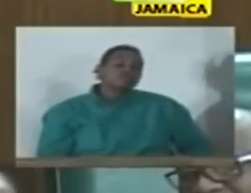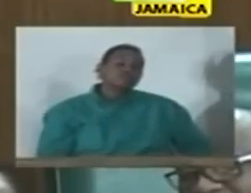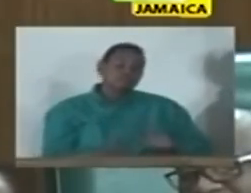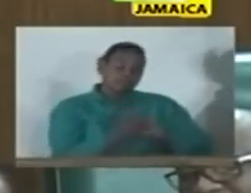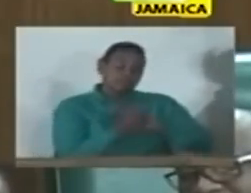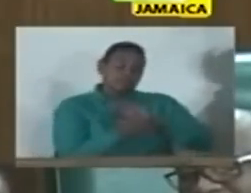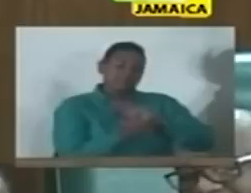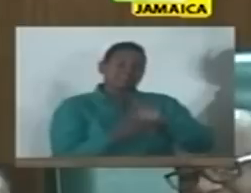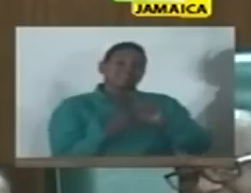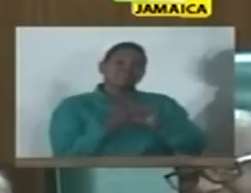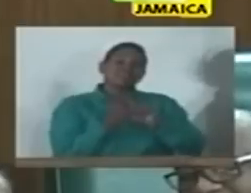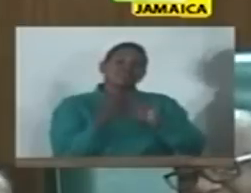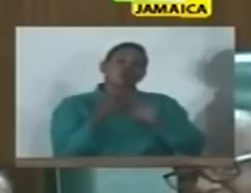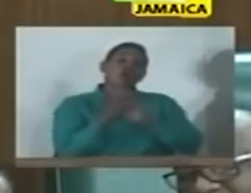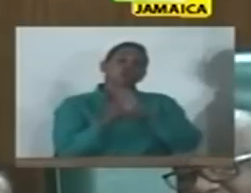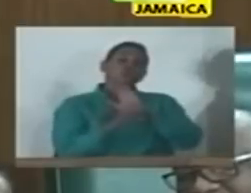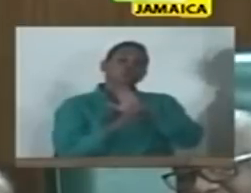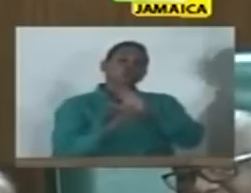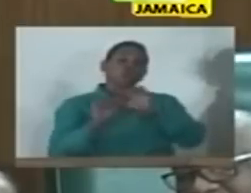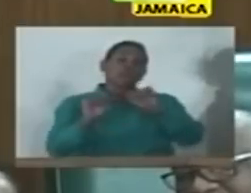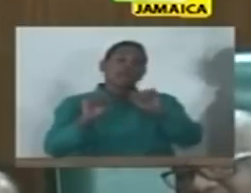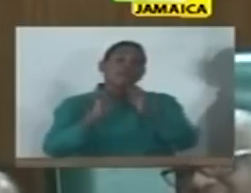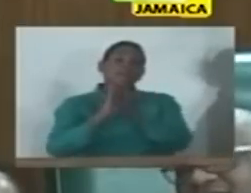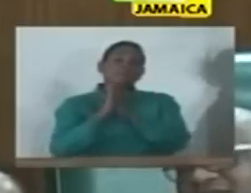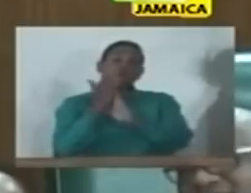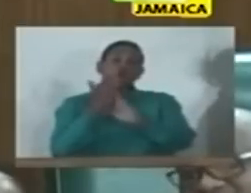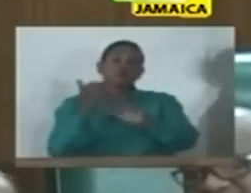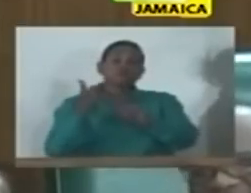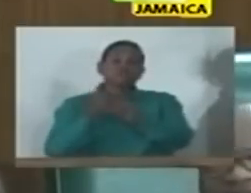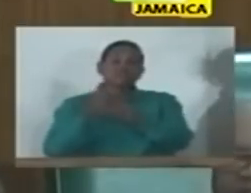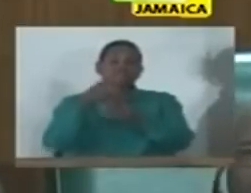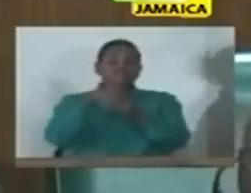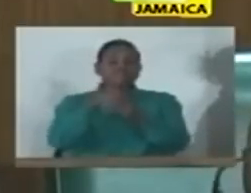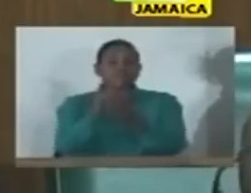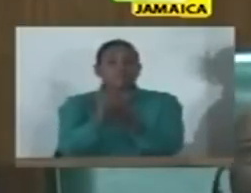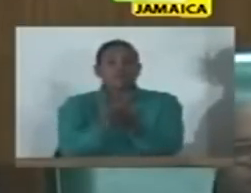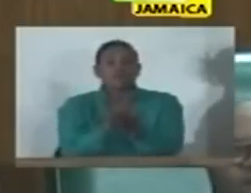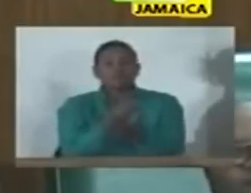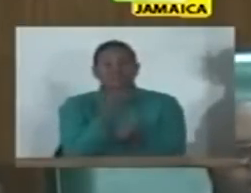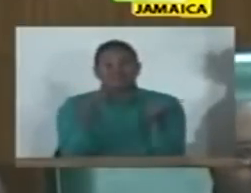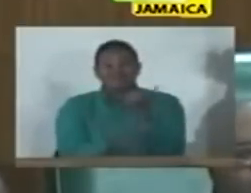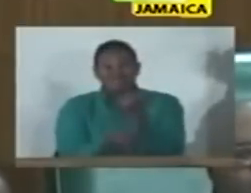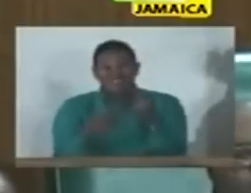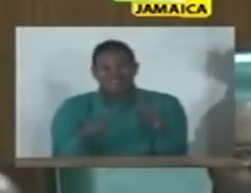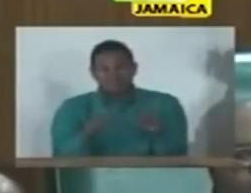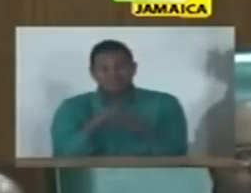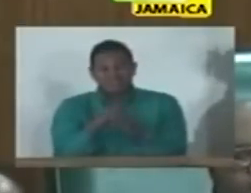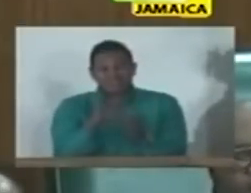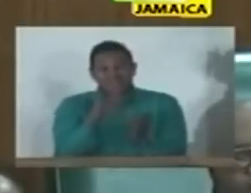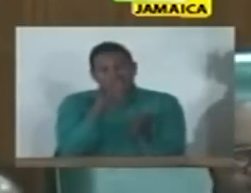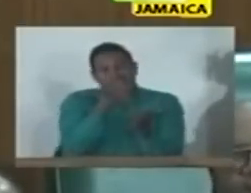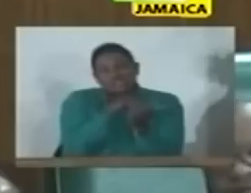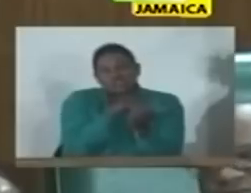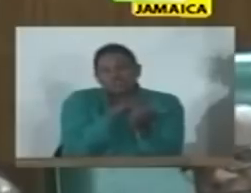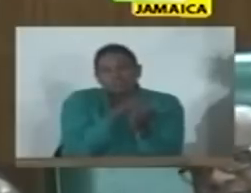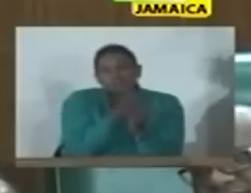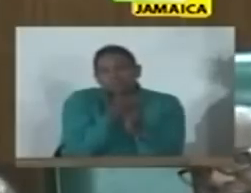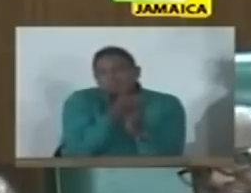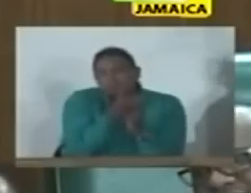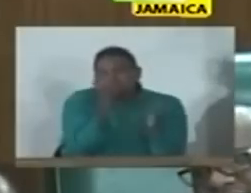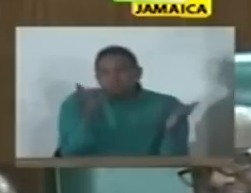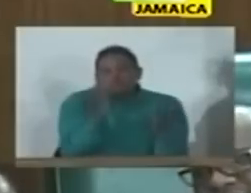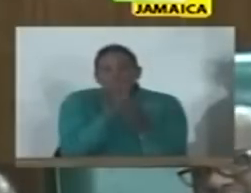and therefore can become an act of Parliament, that in the interim